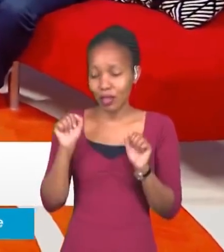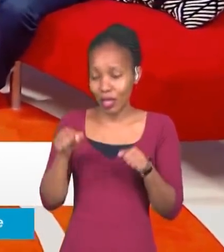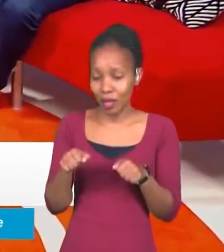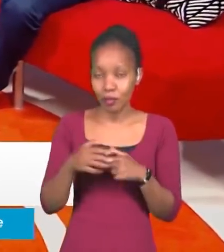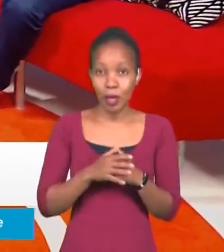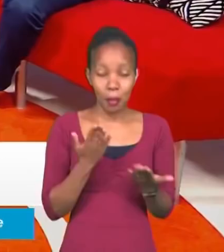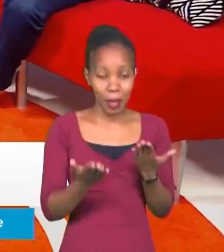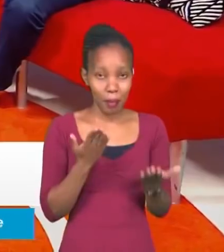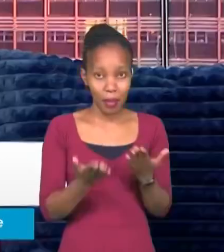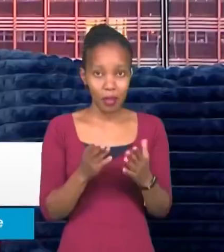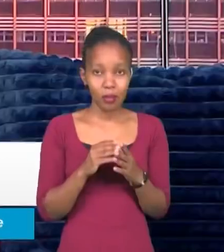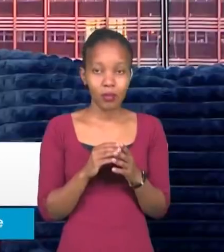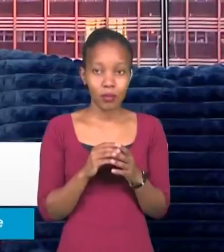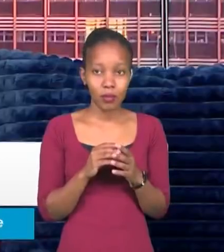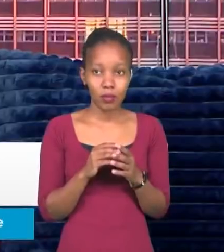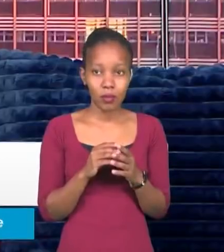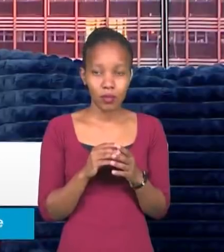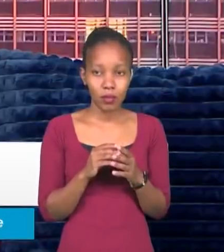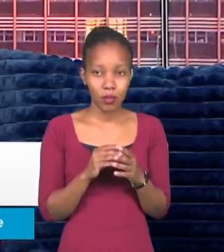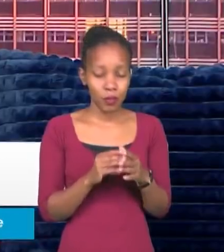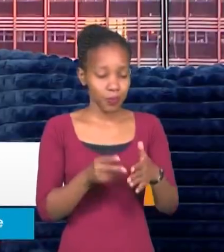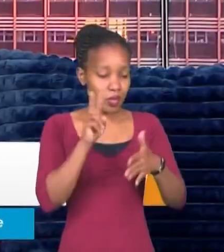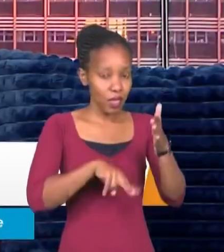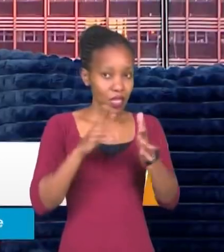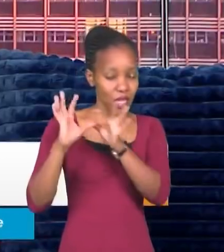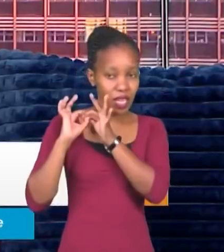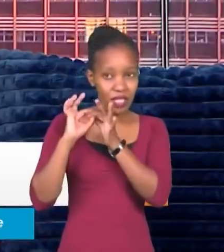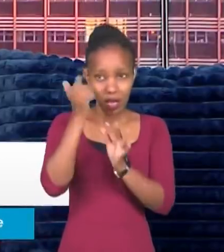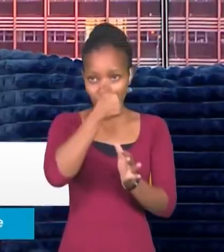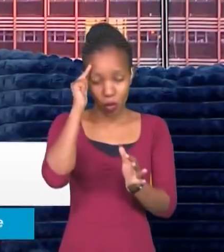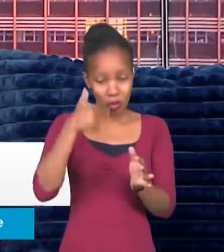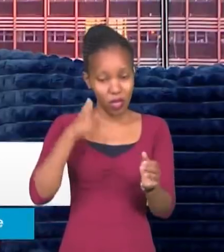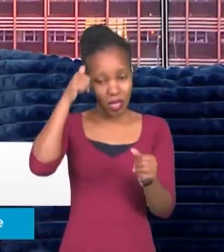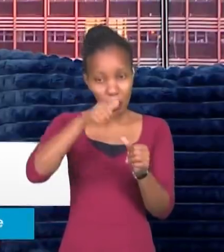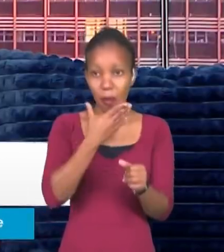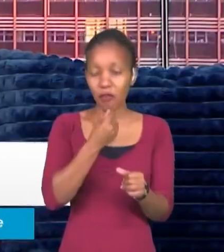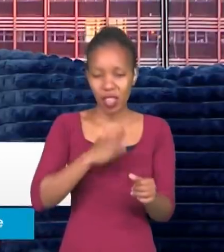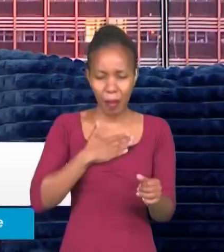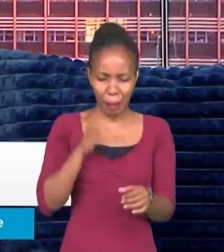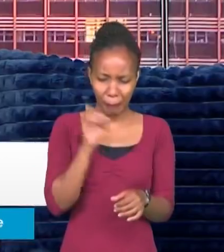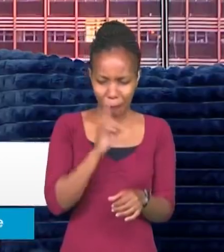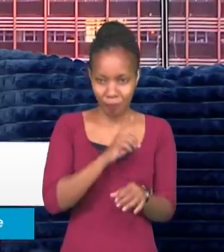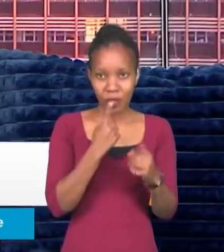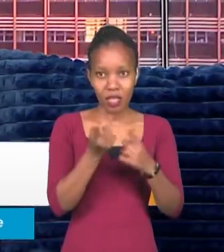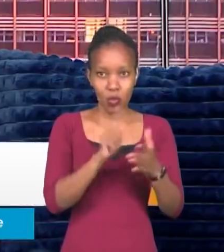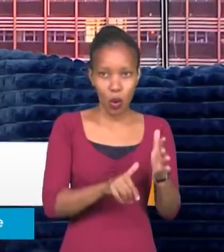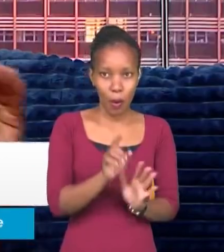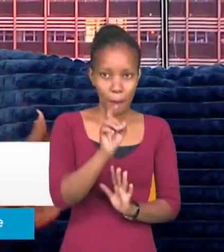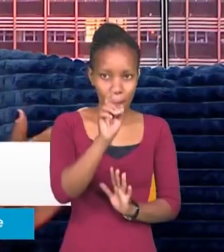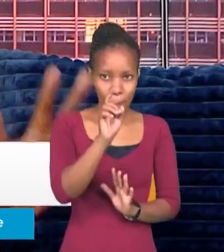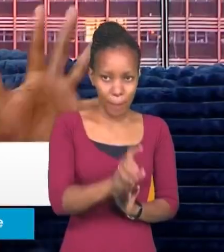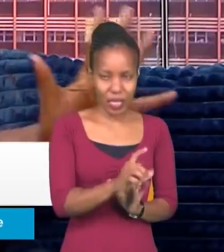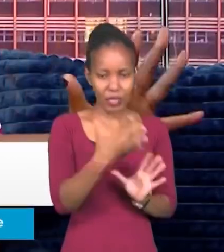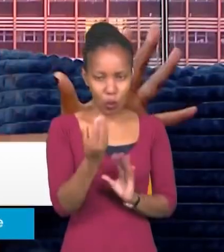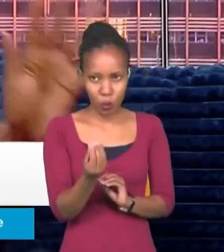That could have messed up the whole reading culture because I remember even for my dad, he was very strict. He would tell us, you've got to go to